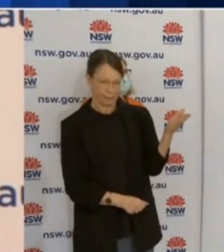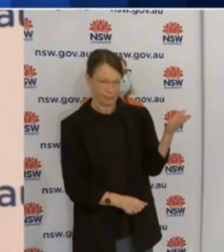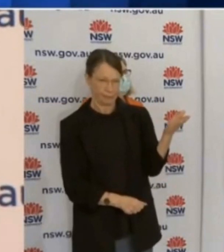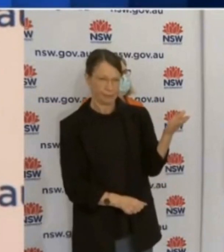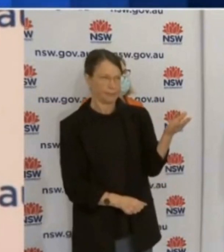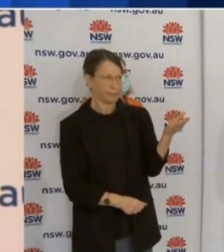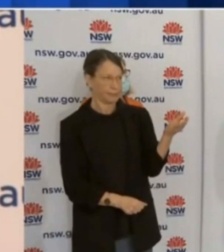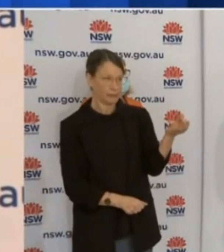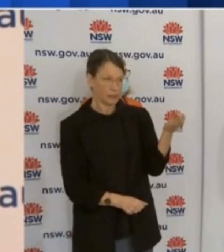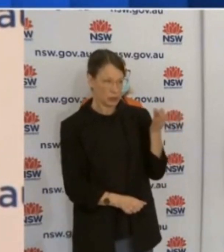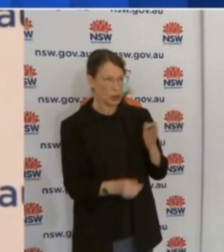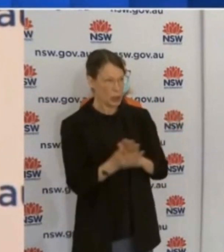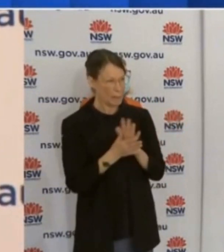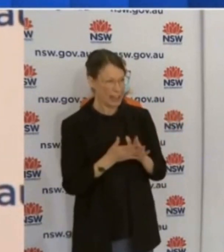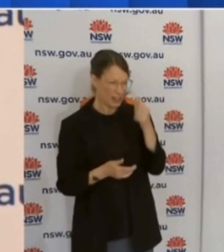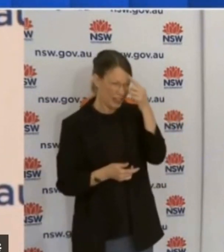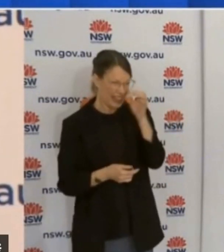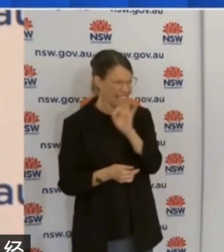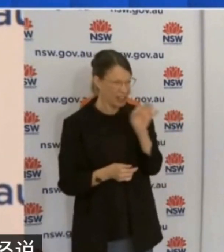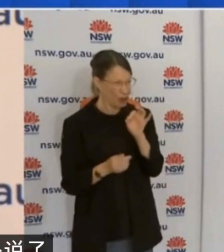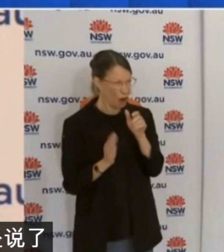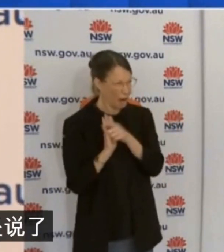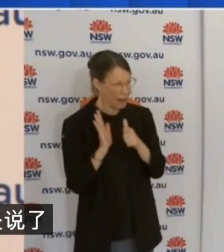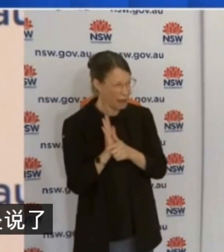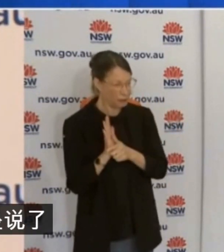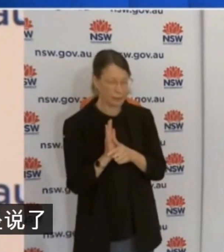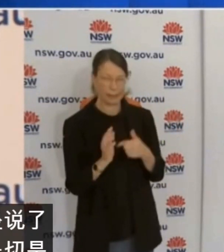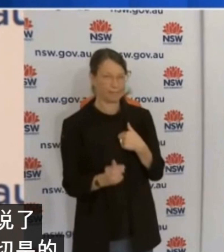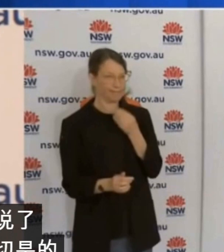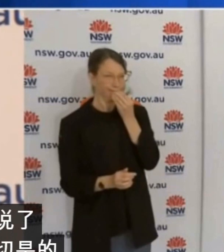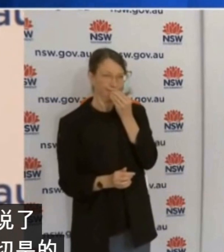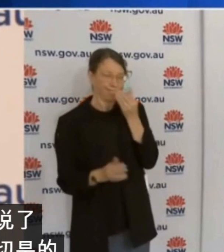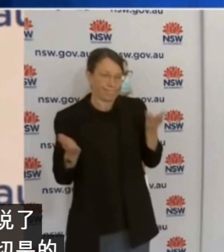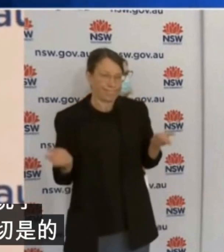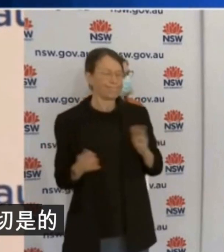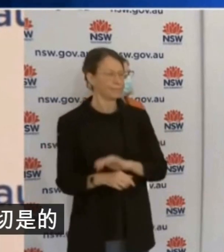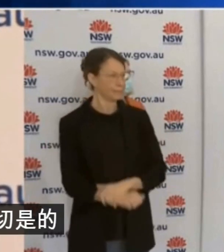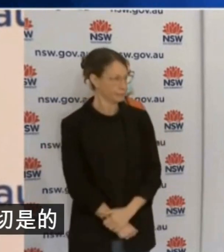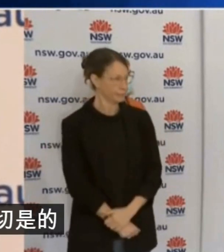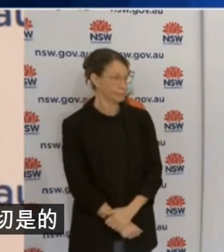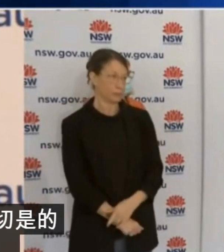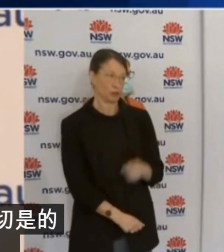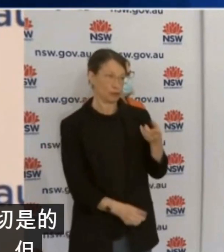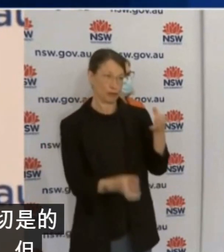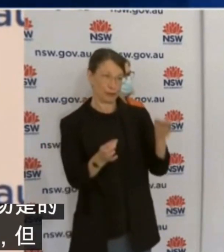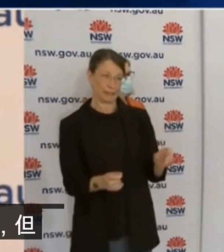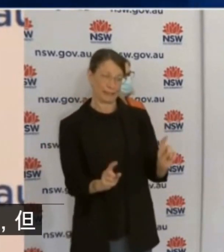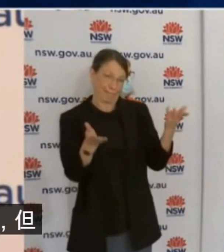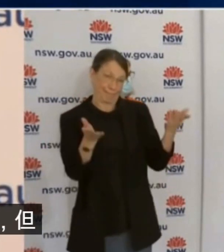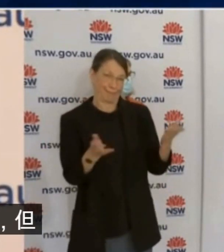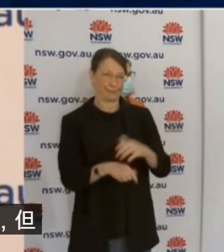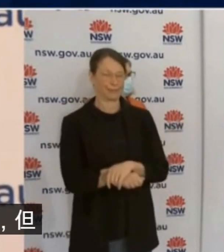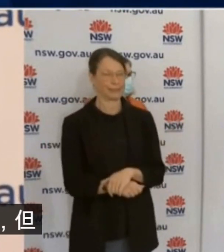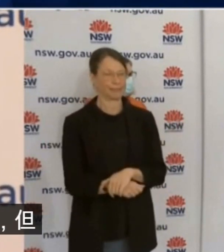Potentially nefarious activities. I think, Christopher, I've said all I'm prepared to say on that matter. Yeah. You can draw your own conclusions, but I'll